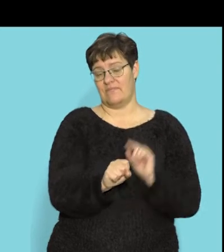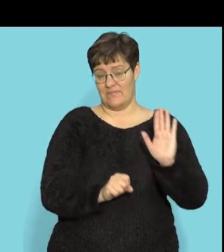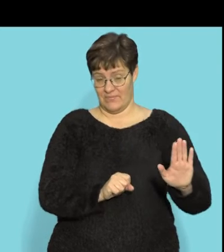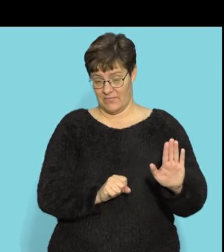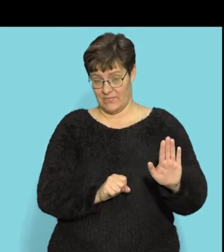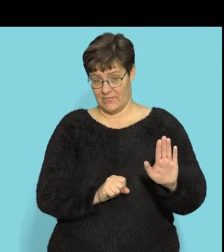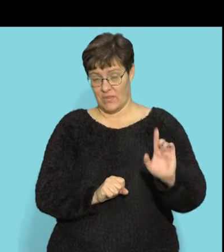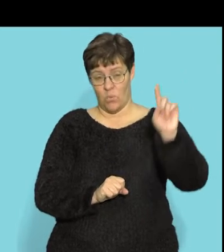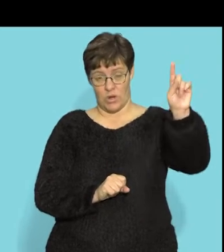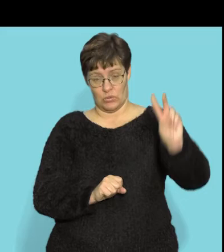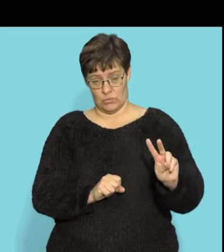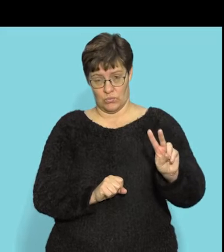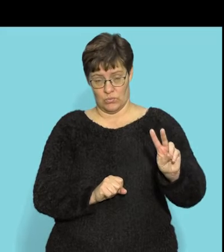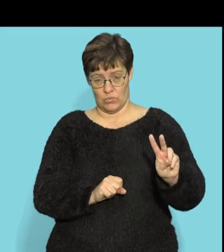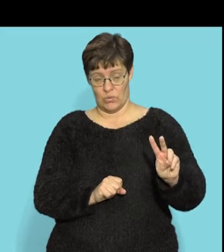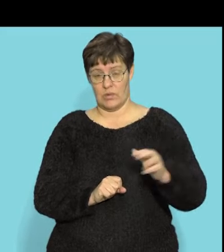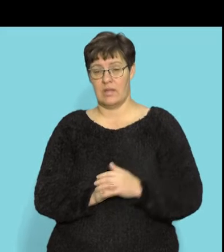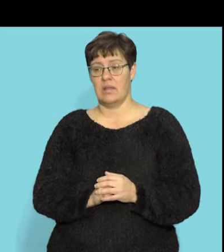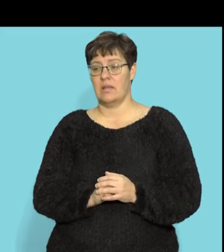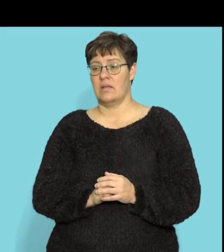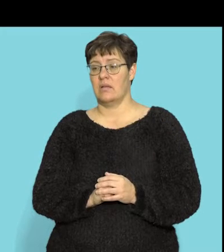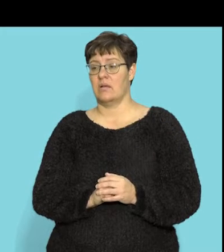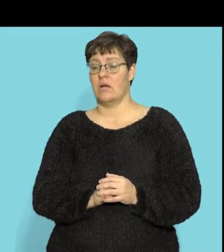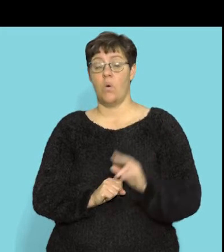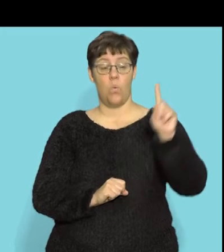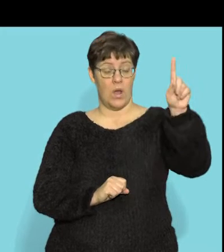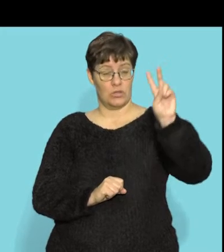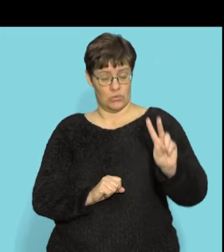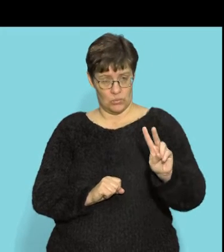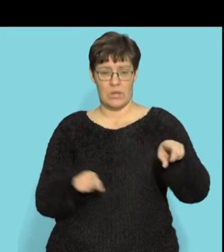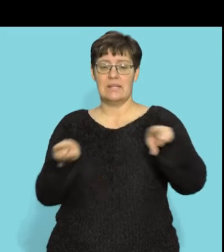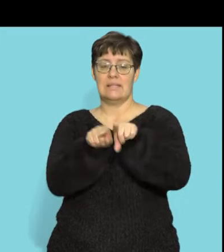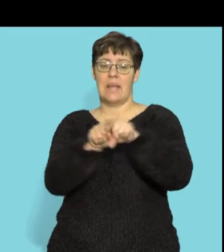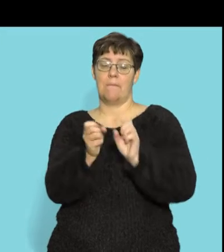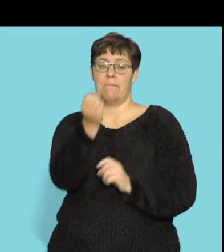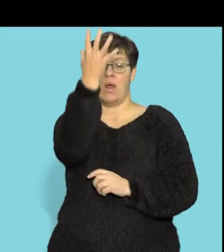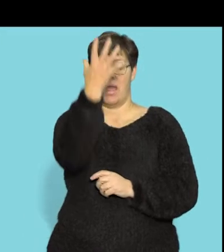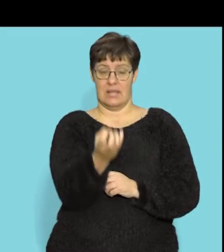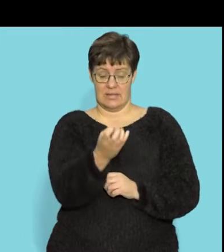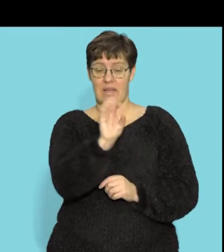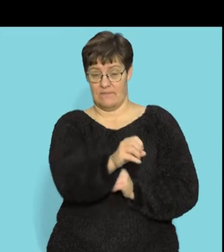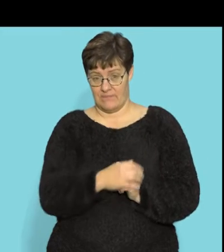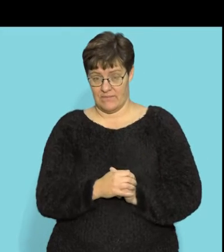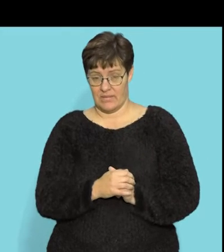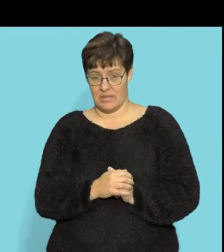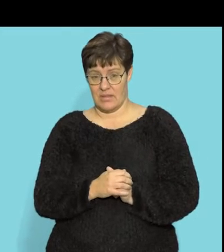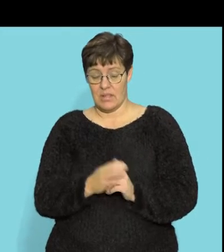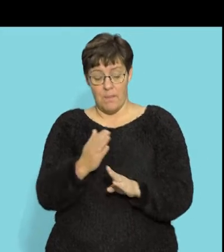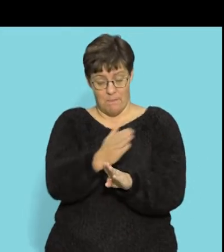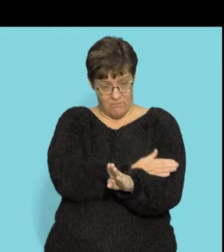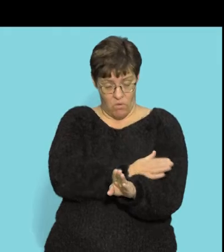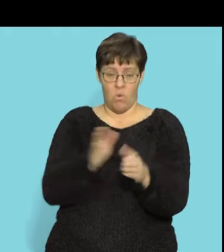right? Before we close switch S1. And then bulb 1 and 2 have the same brightness. This is before we